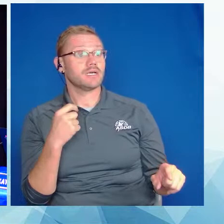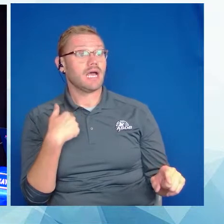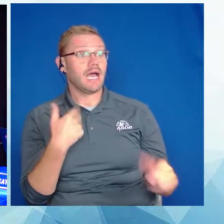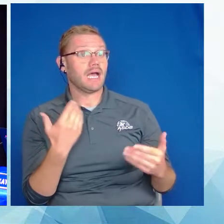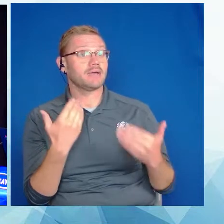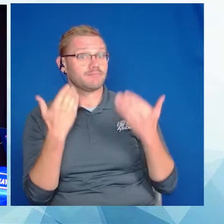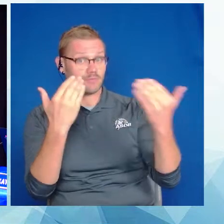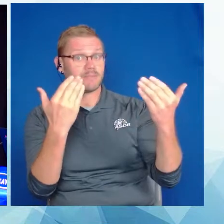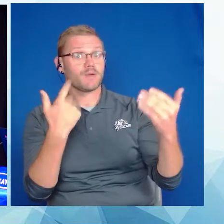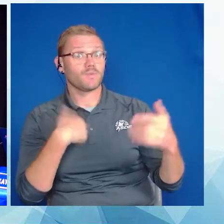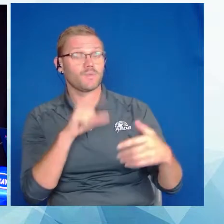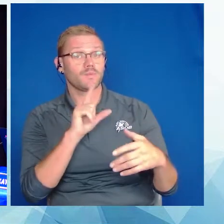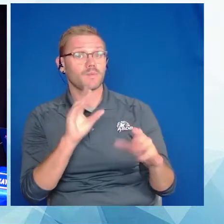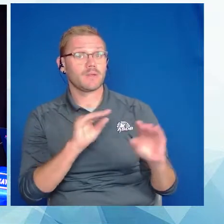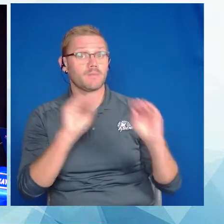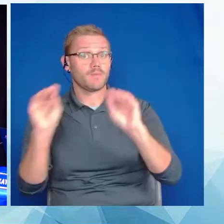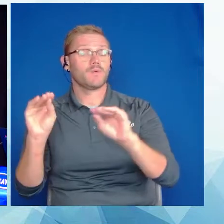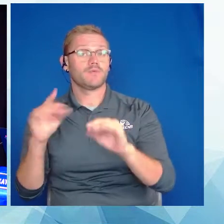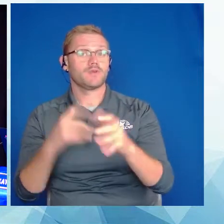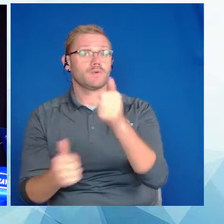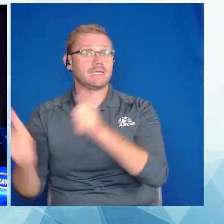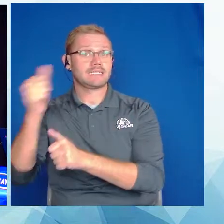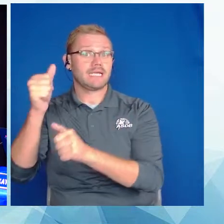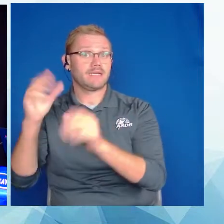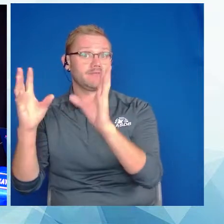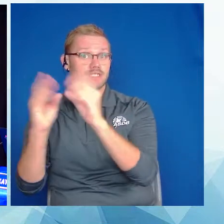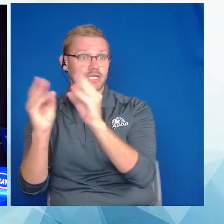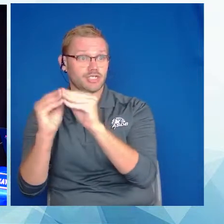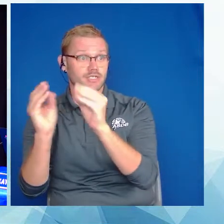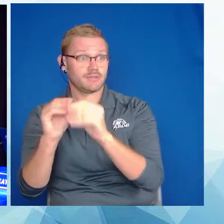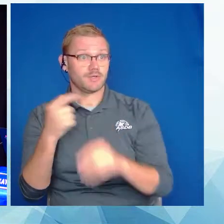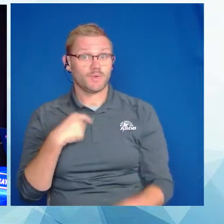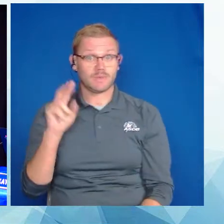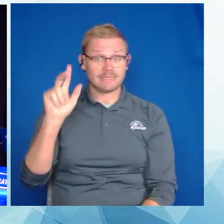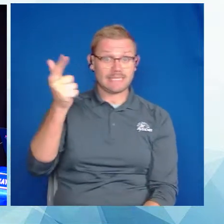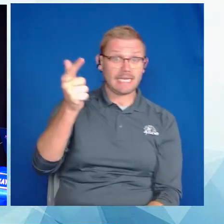into executive session. Do I have a second?